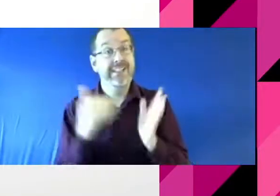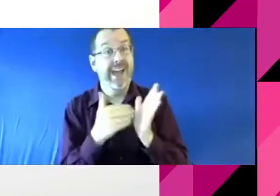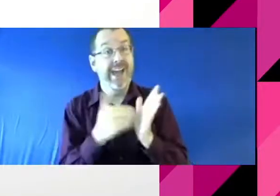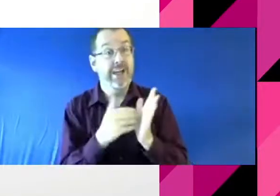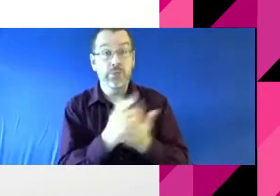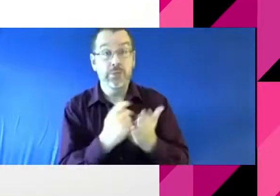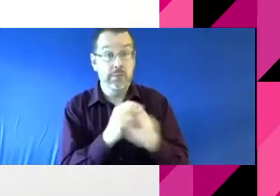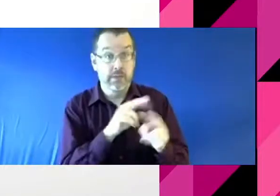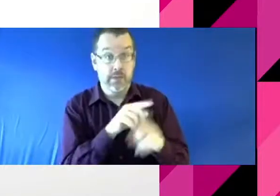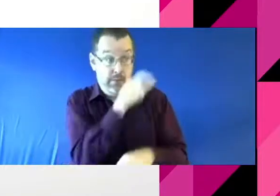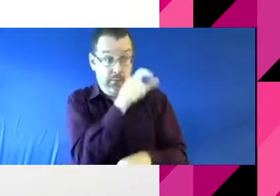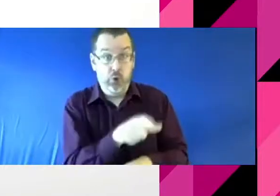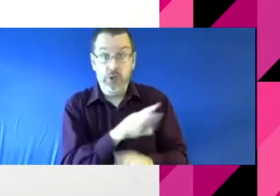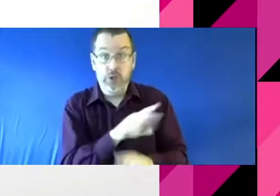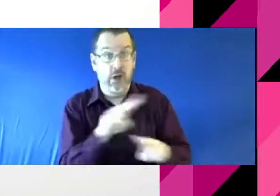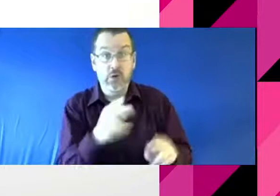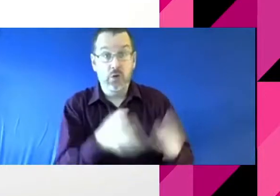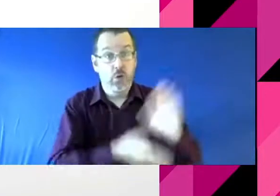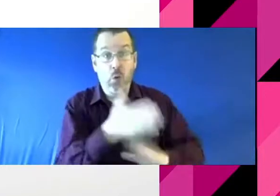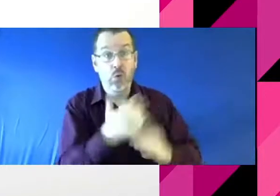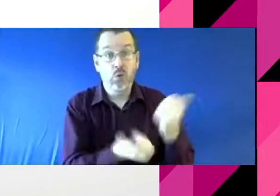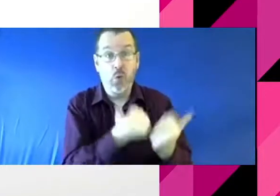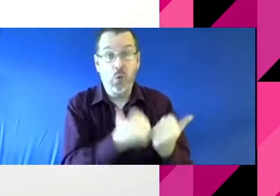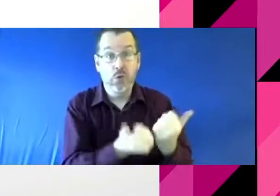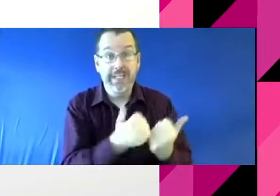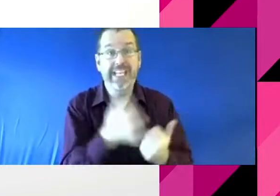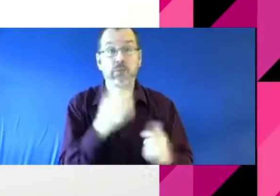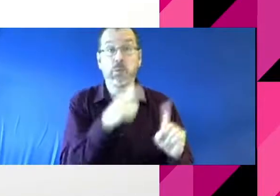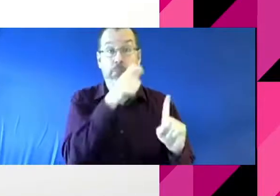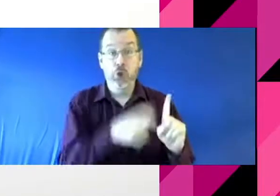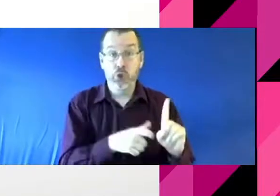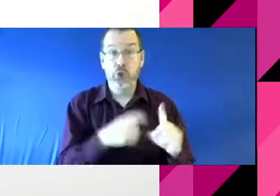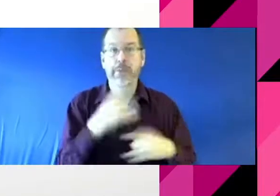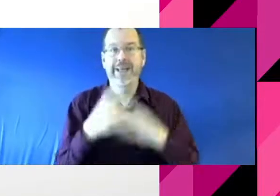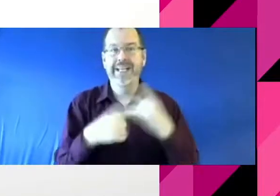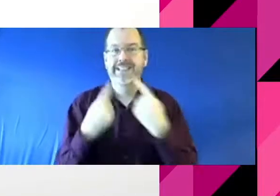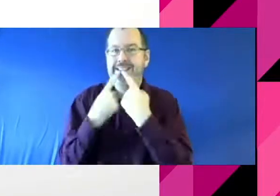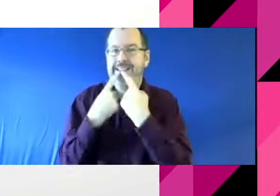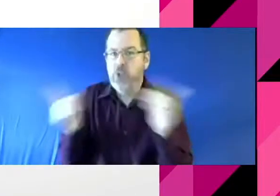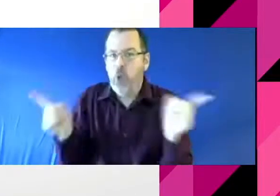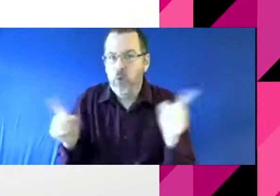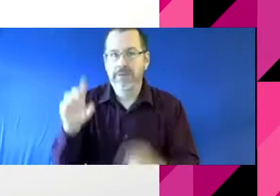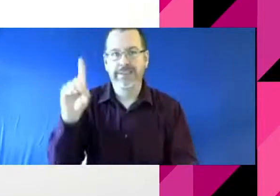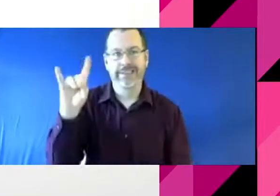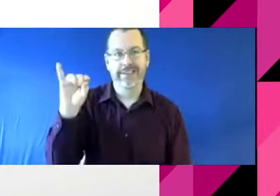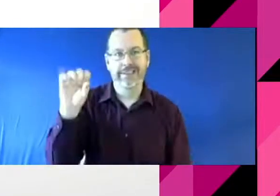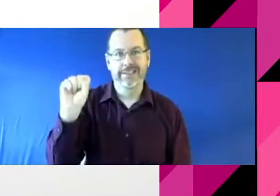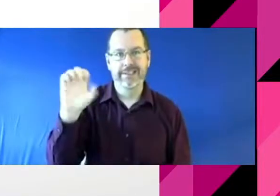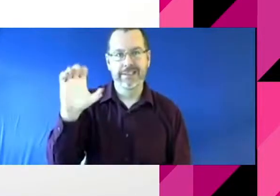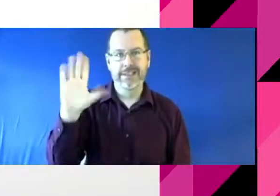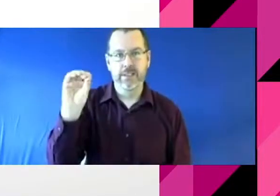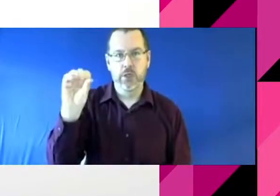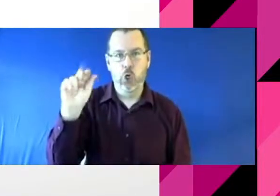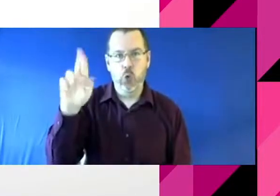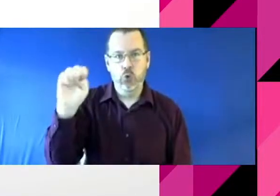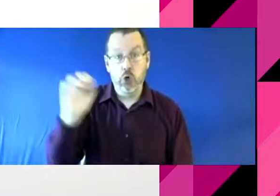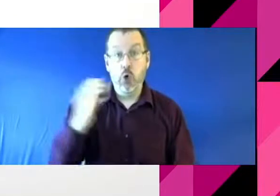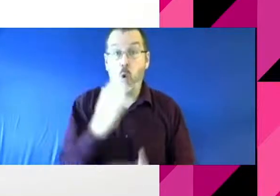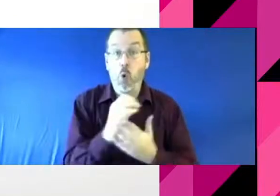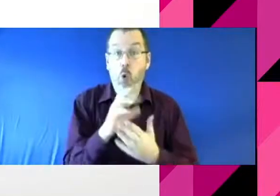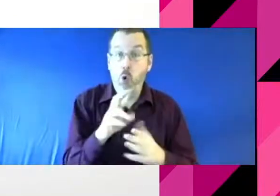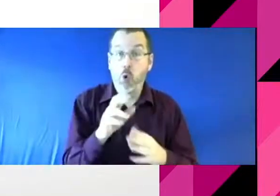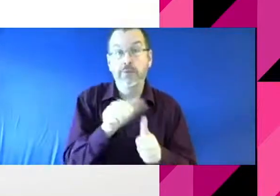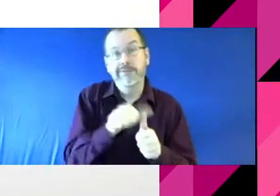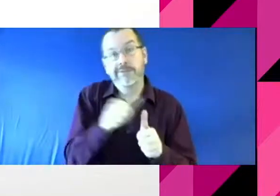with a person making a disclosure or someone making a disclosure on their behalf. So it starts at the